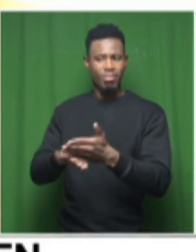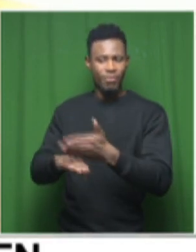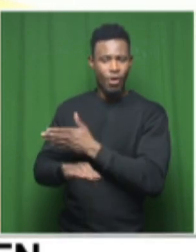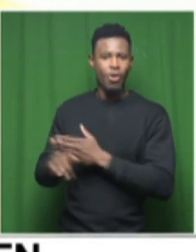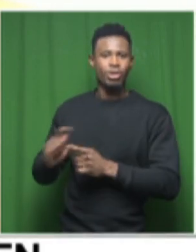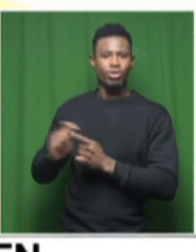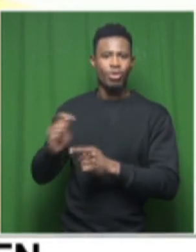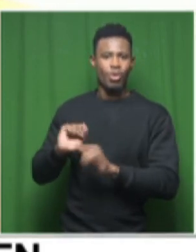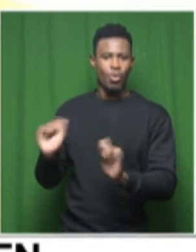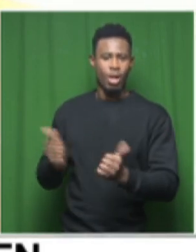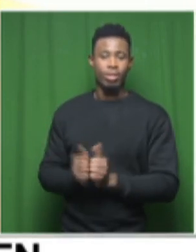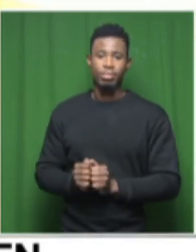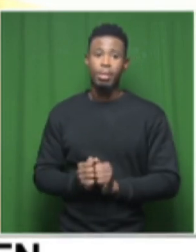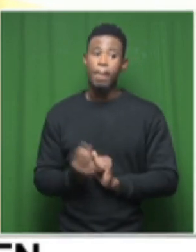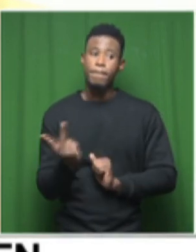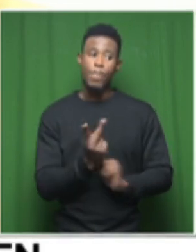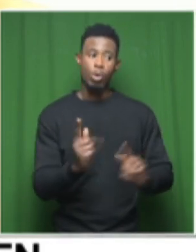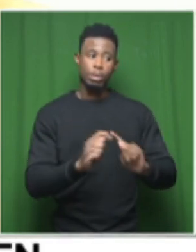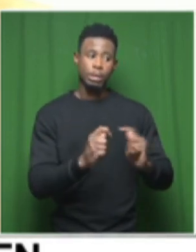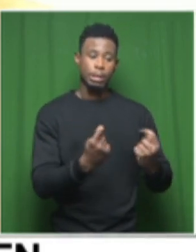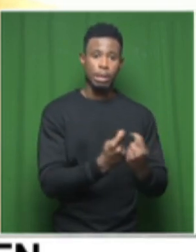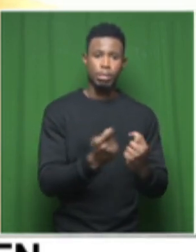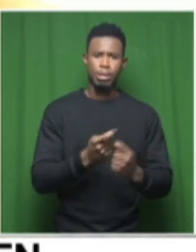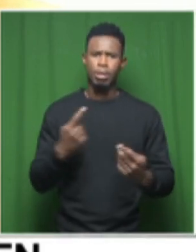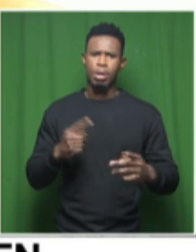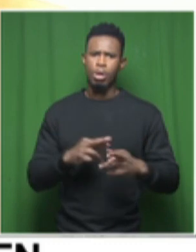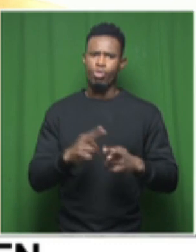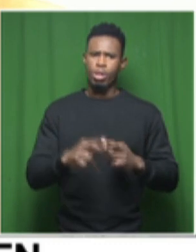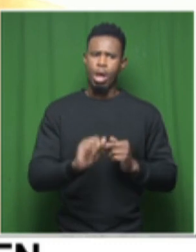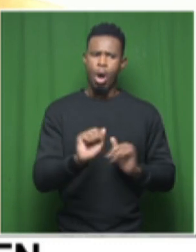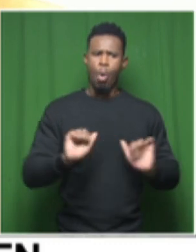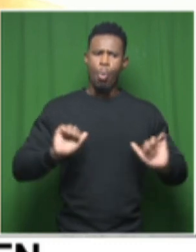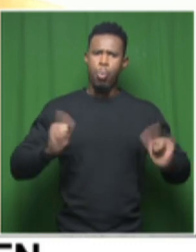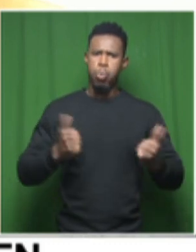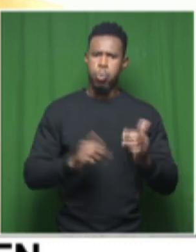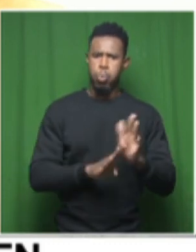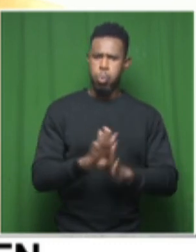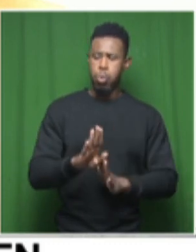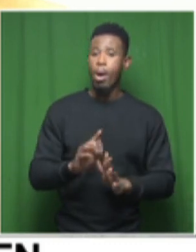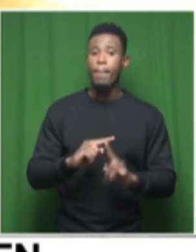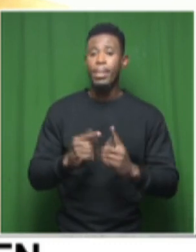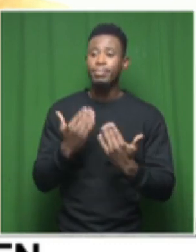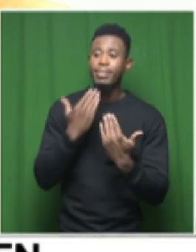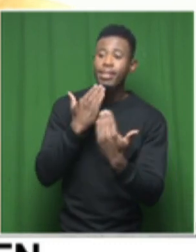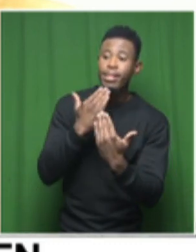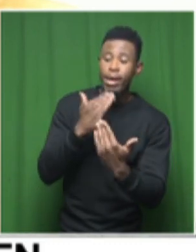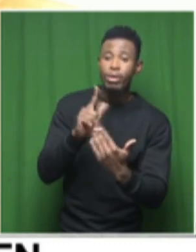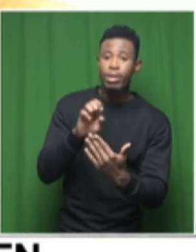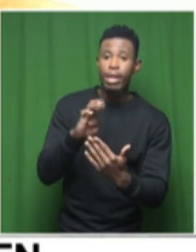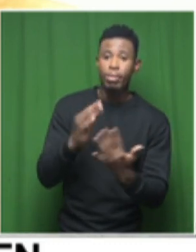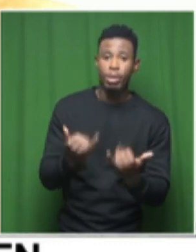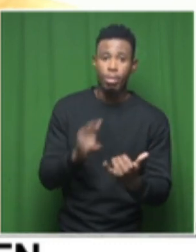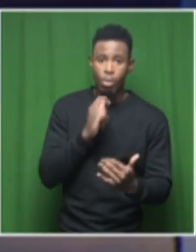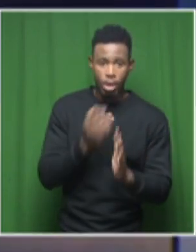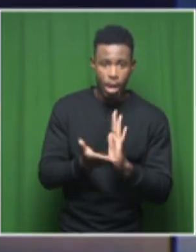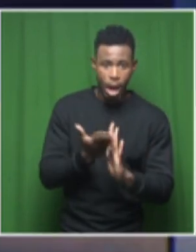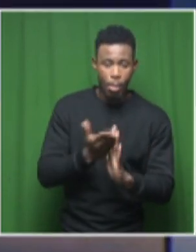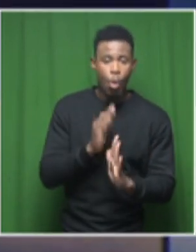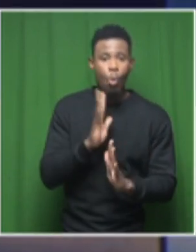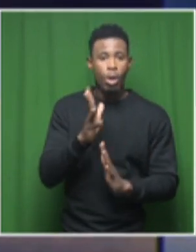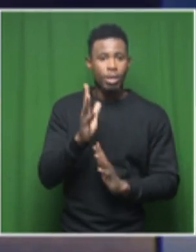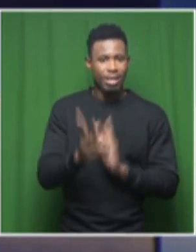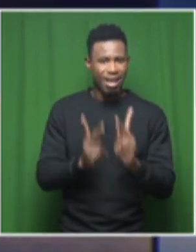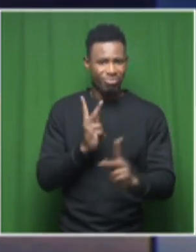have shown a remarkable improvement in their results. Lebohang, great chatting to you, man. Thank you so much for giving us that update this morning. We'll certainly touch base